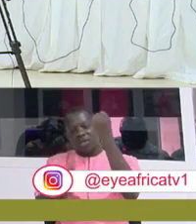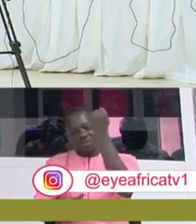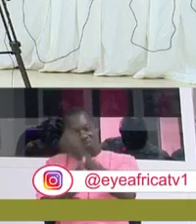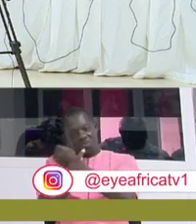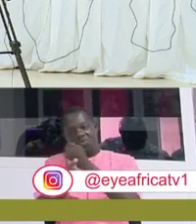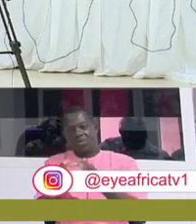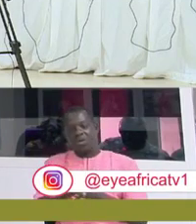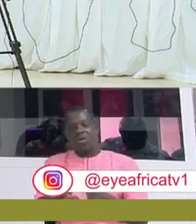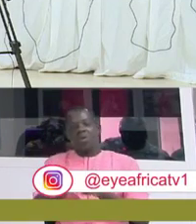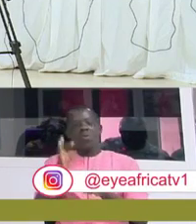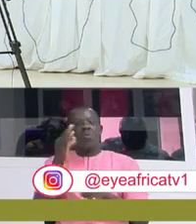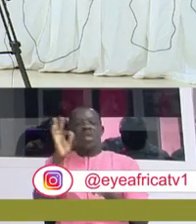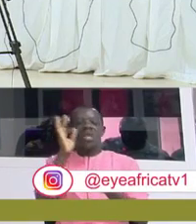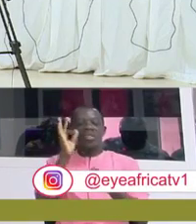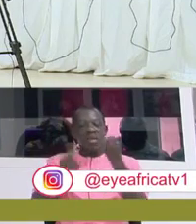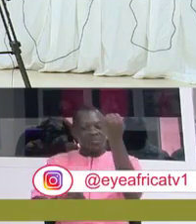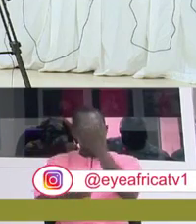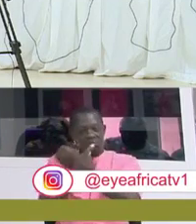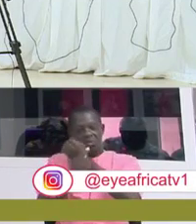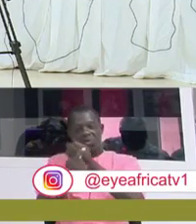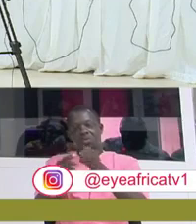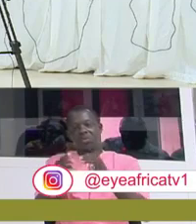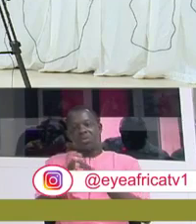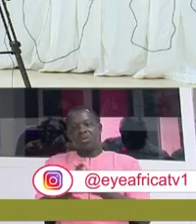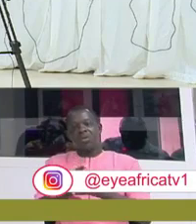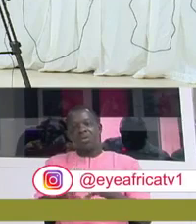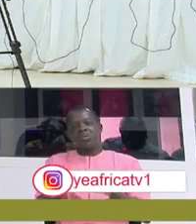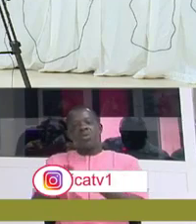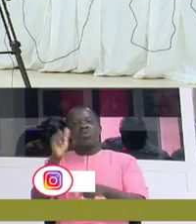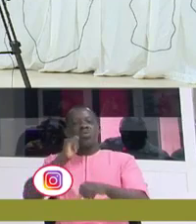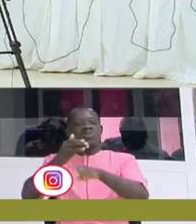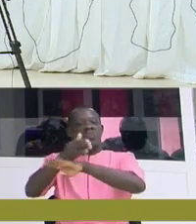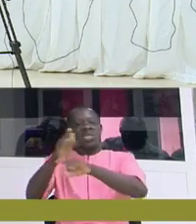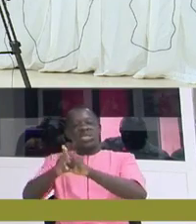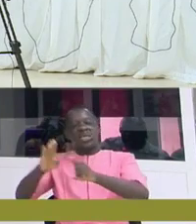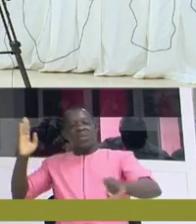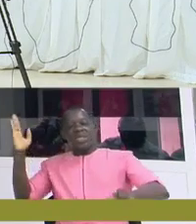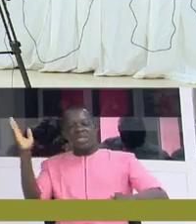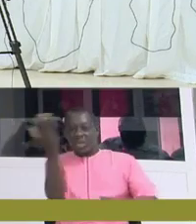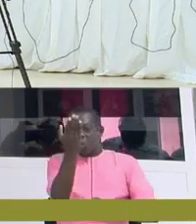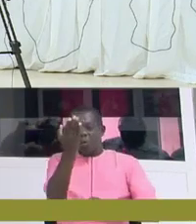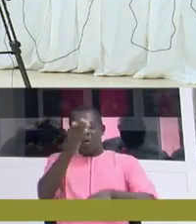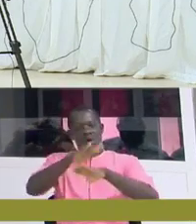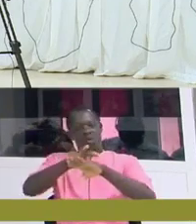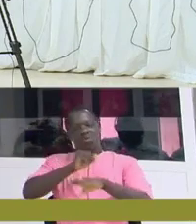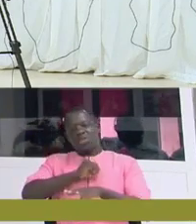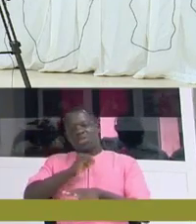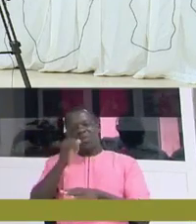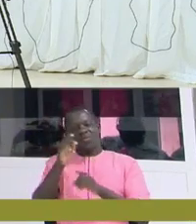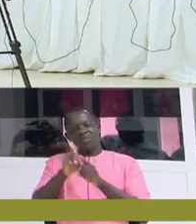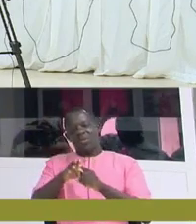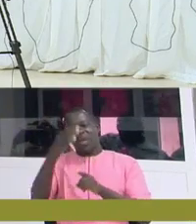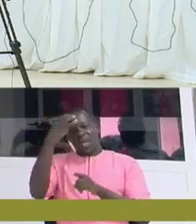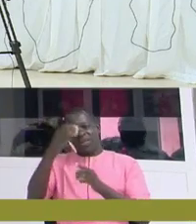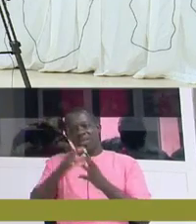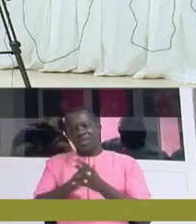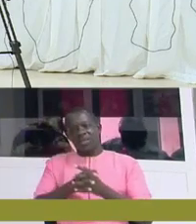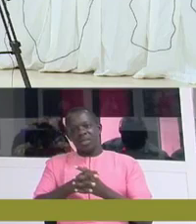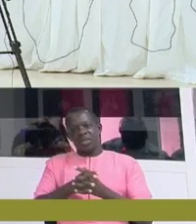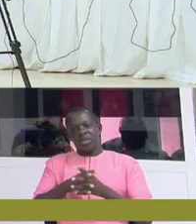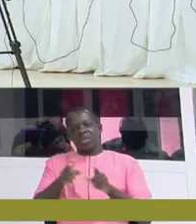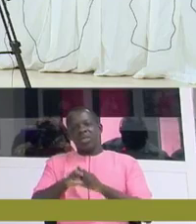man's mother. When he insulted the mother, he just turned the sword and swung the